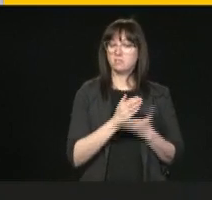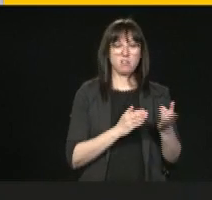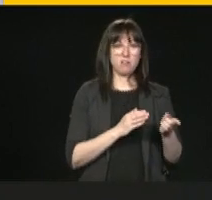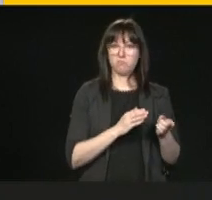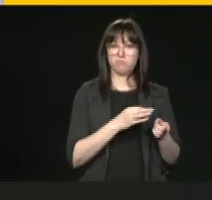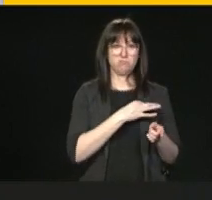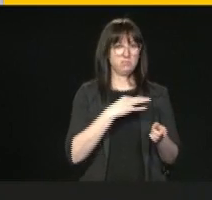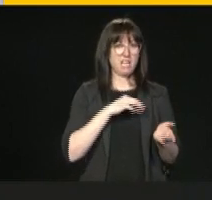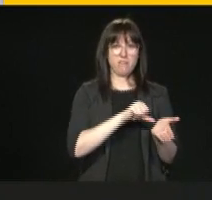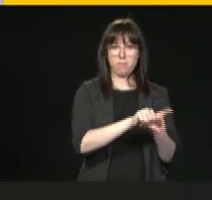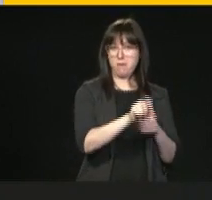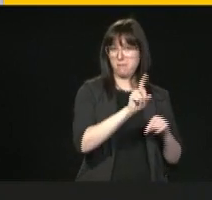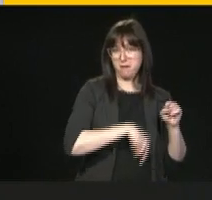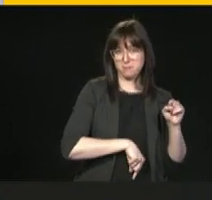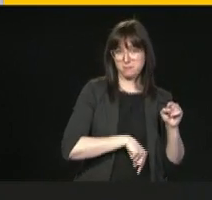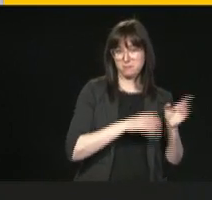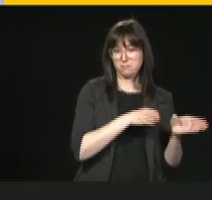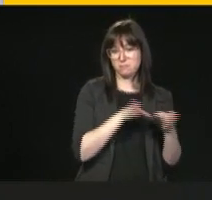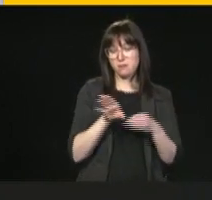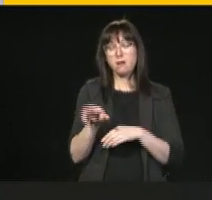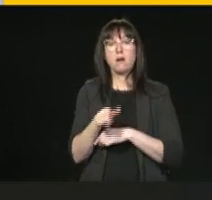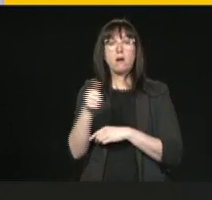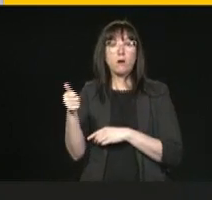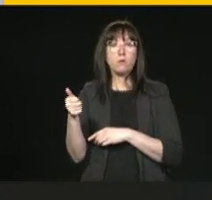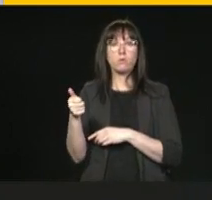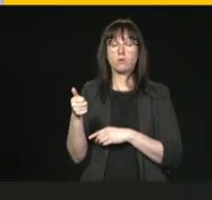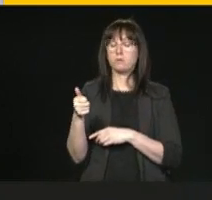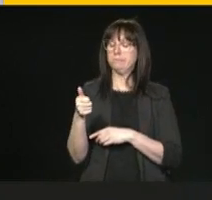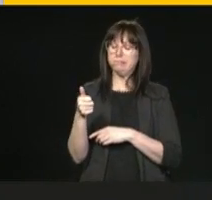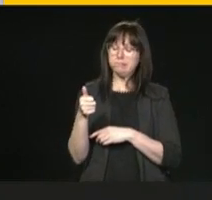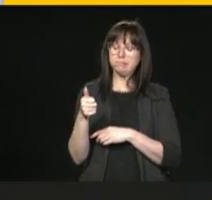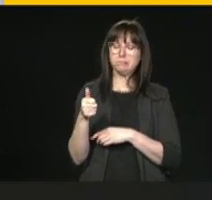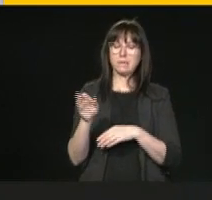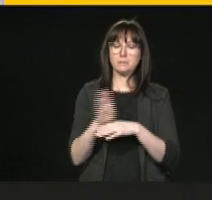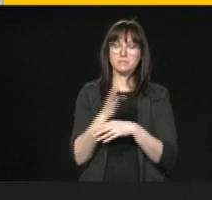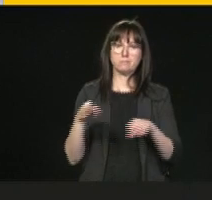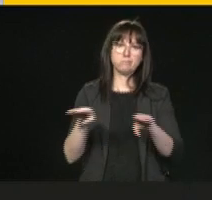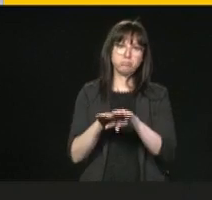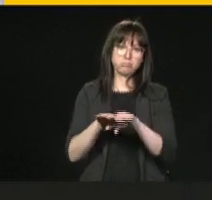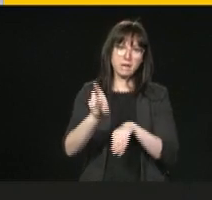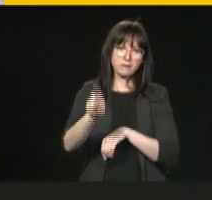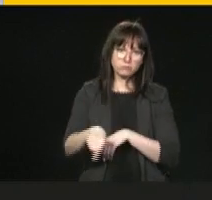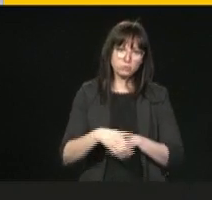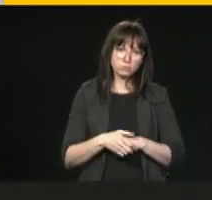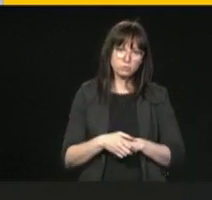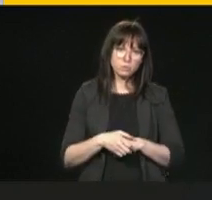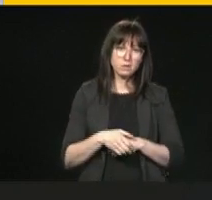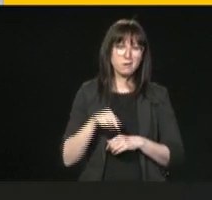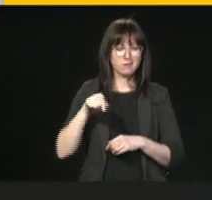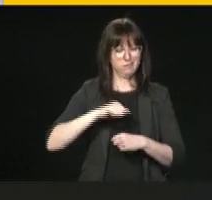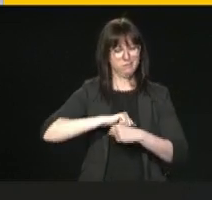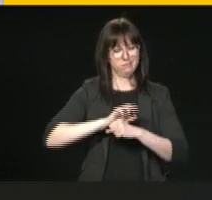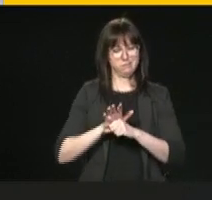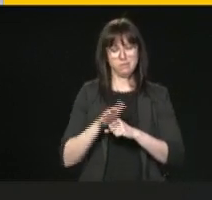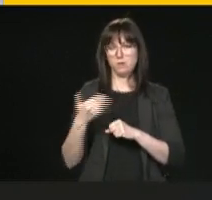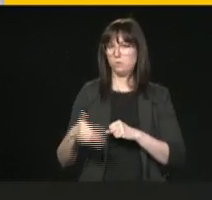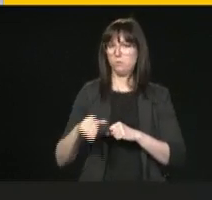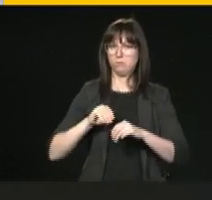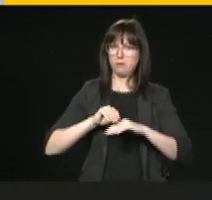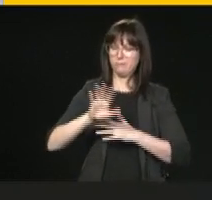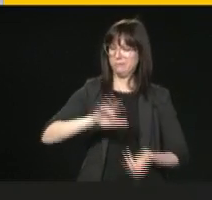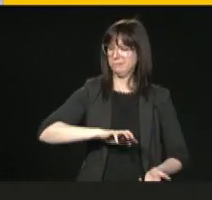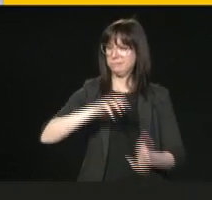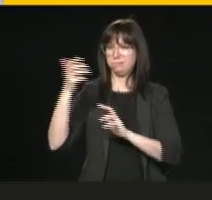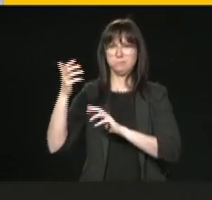employees. Others had to shut down shop. This pandemic has destabilized the global economy, and